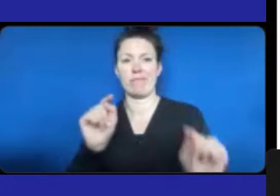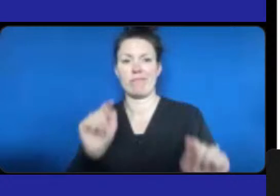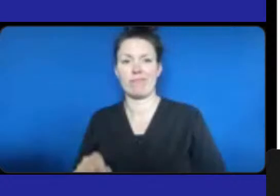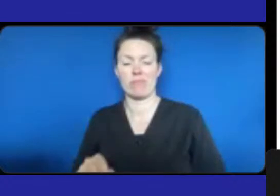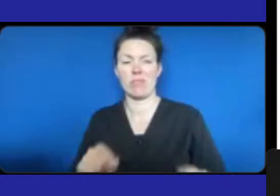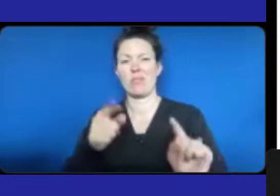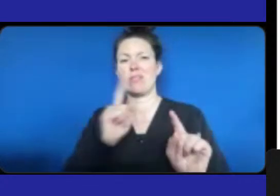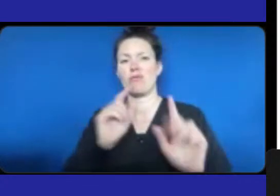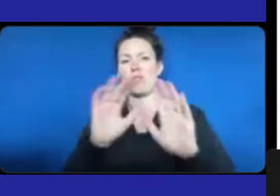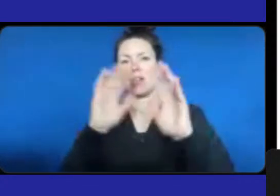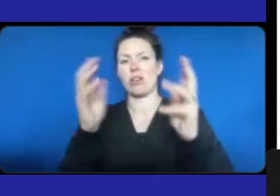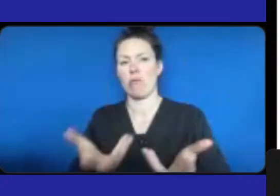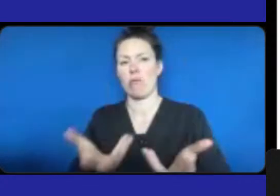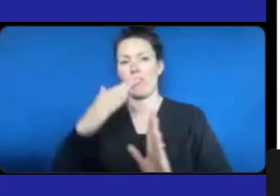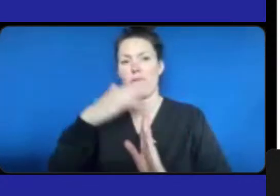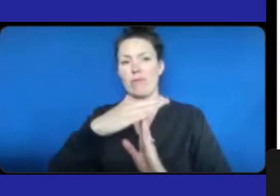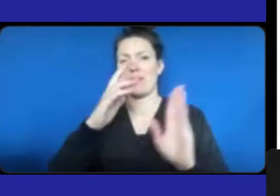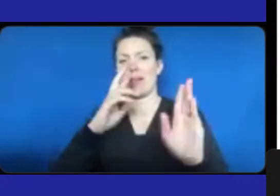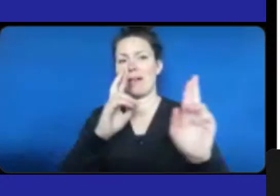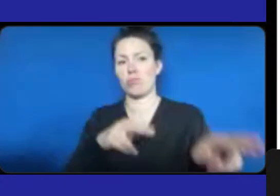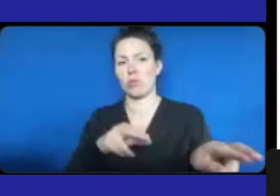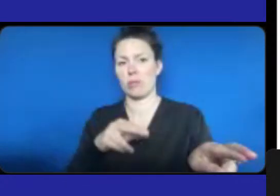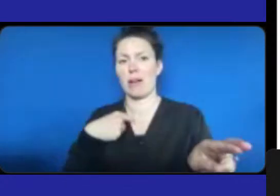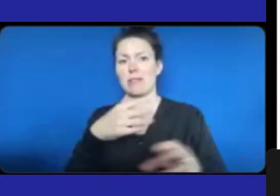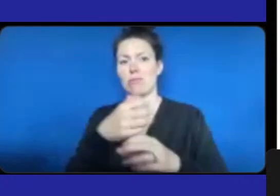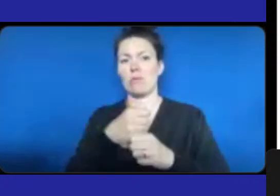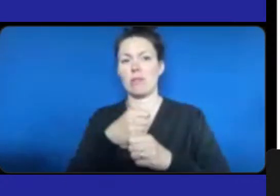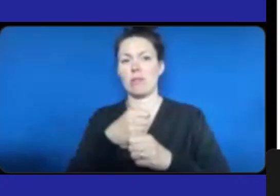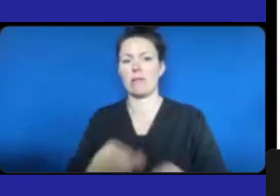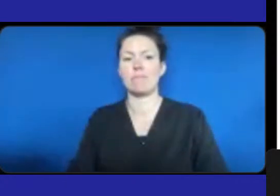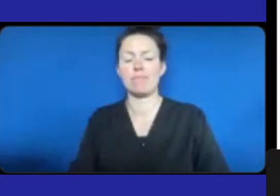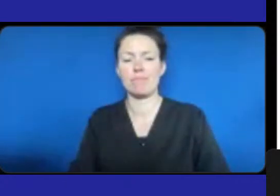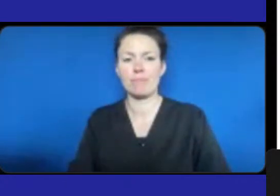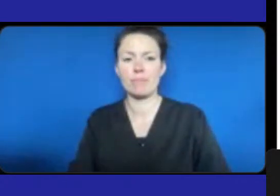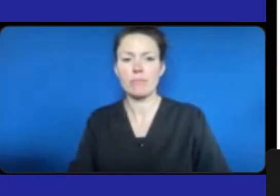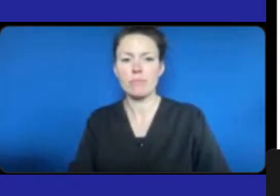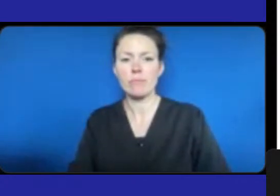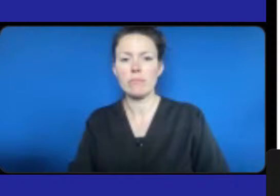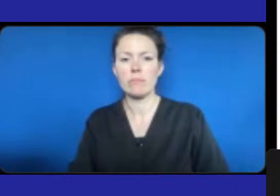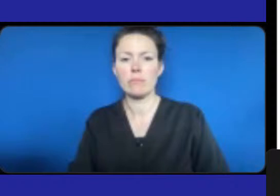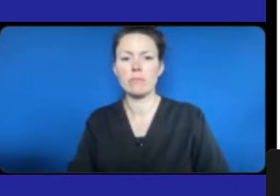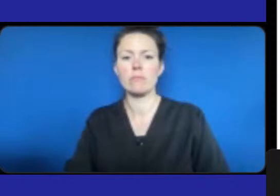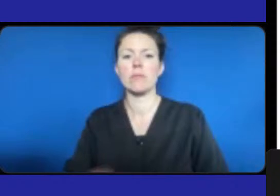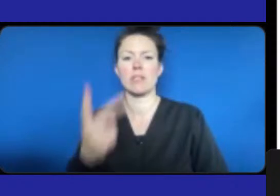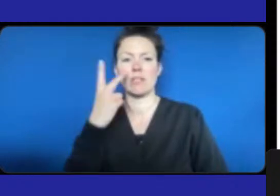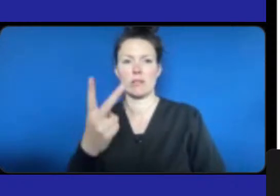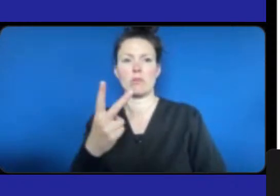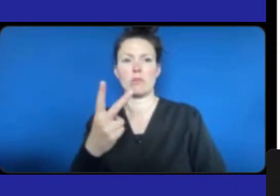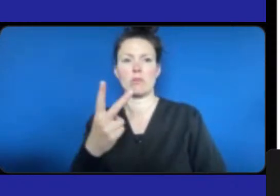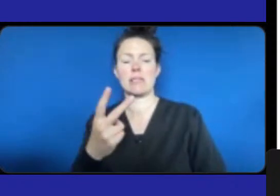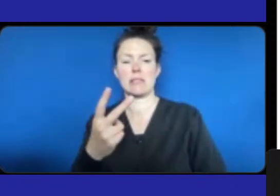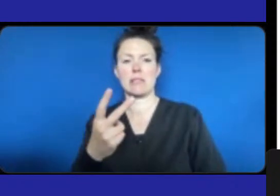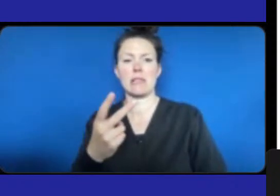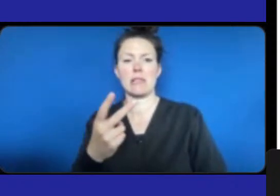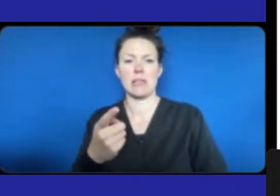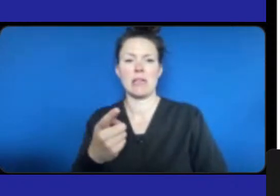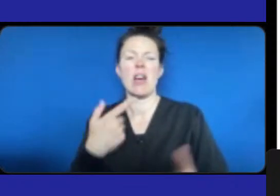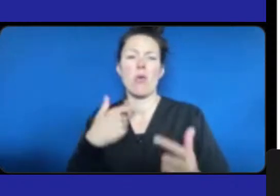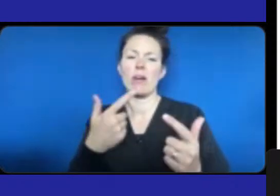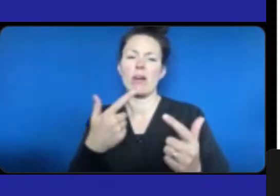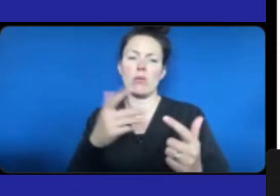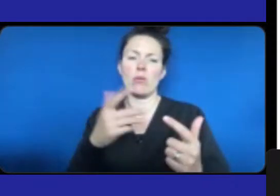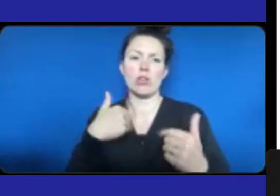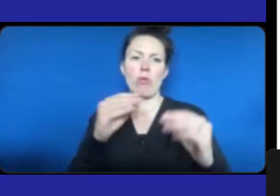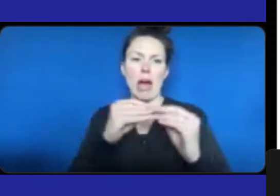of the top responses that we got. They're broken down a little bit more finite, but I will say kind of the